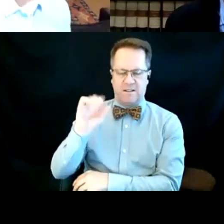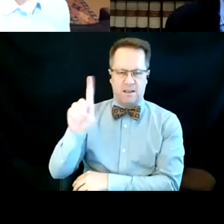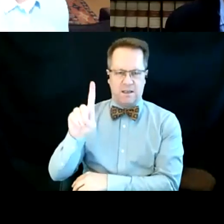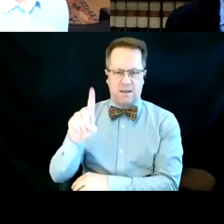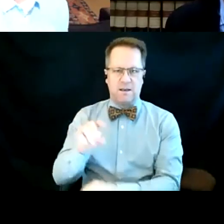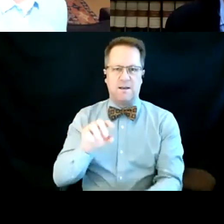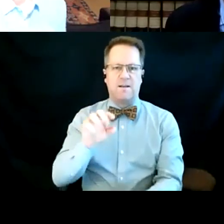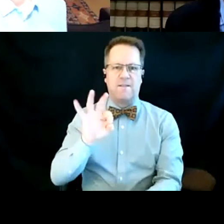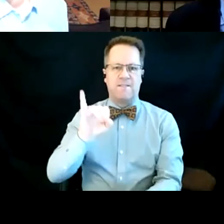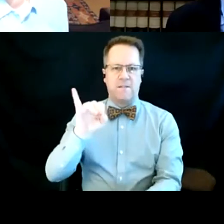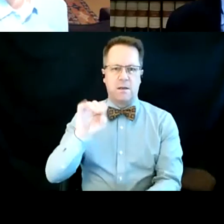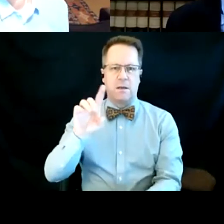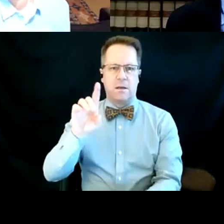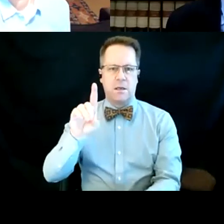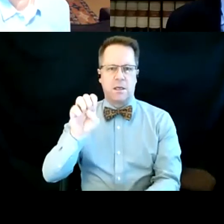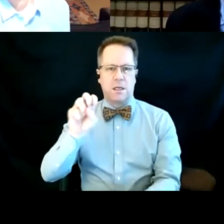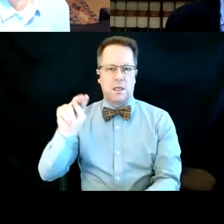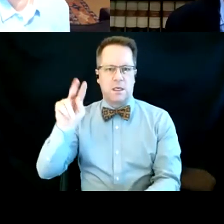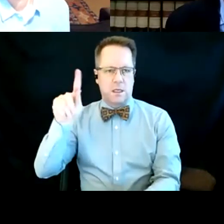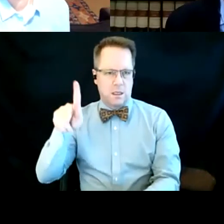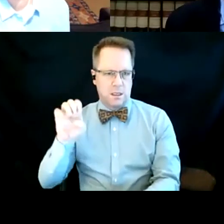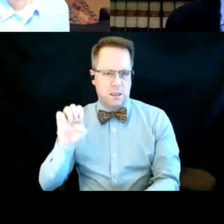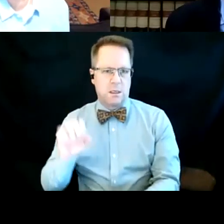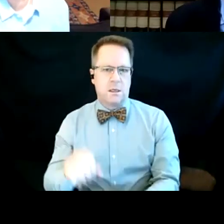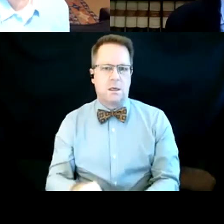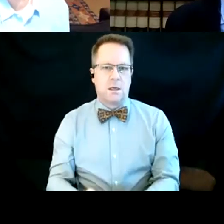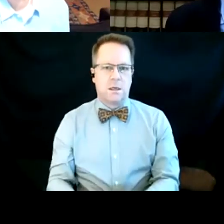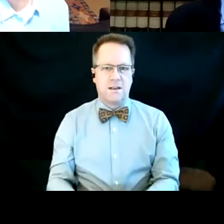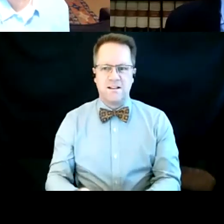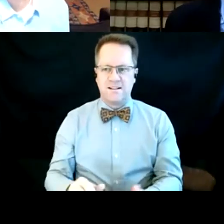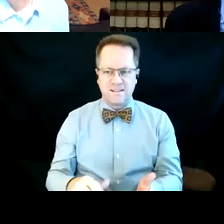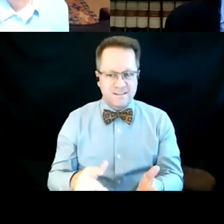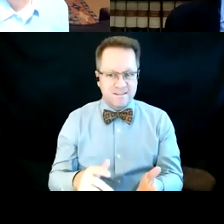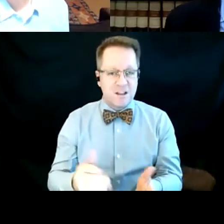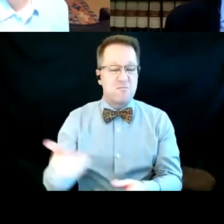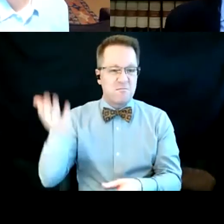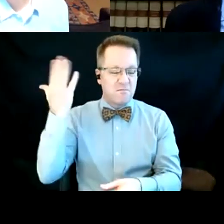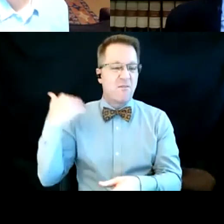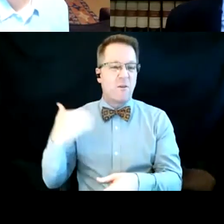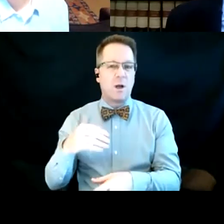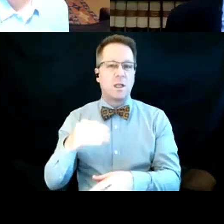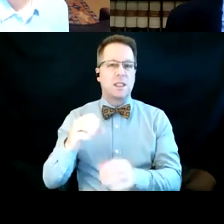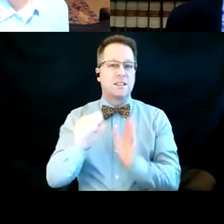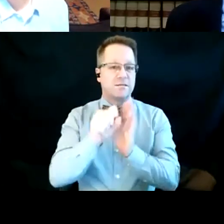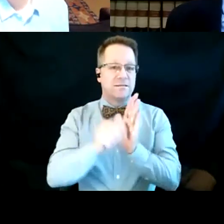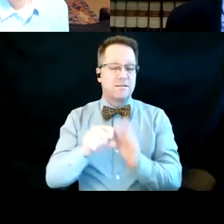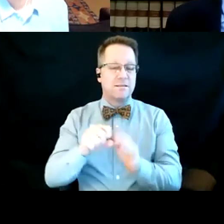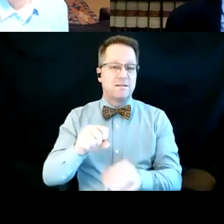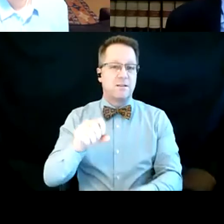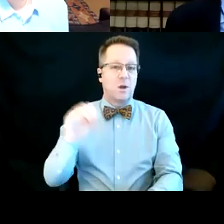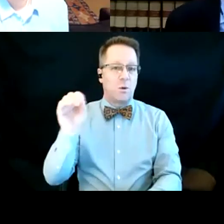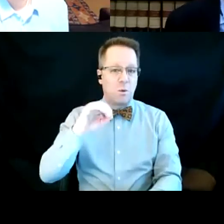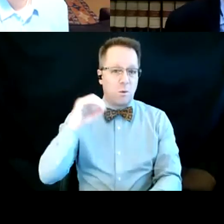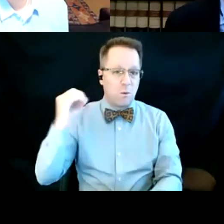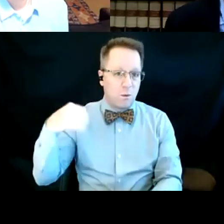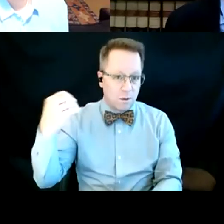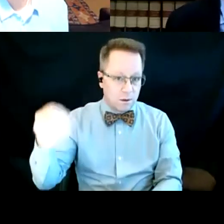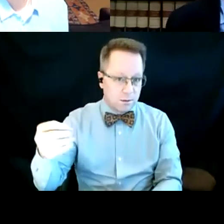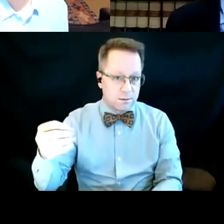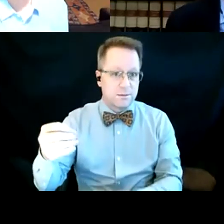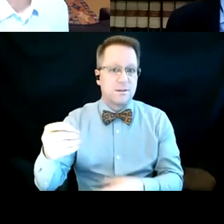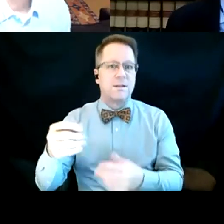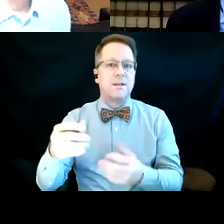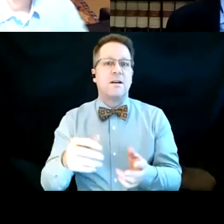retired former executive director of the ACLU of Oregon. And I'll toss this one to David Cole from David